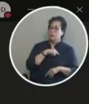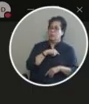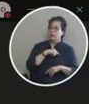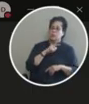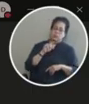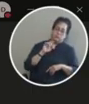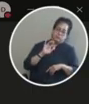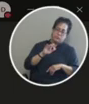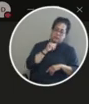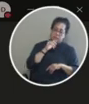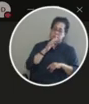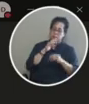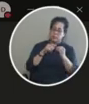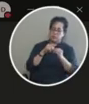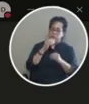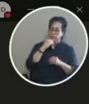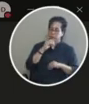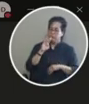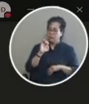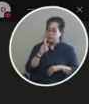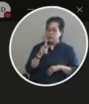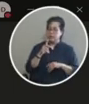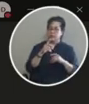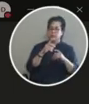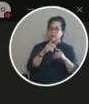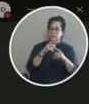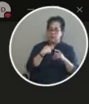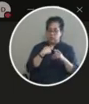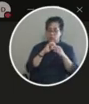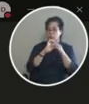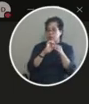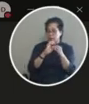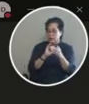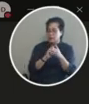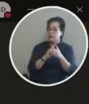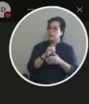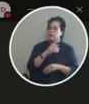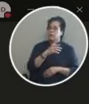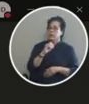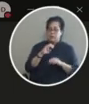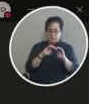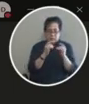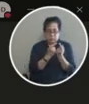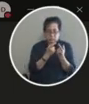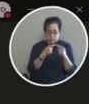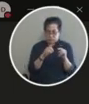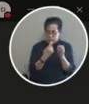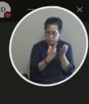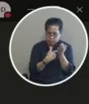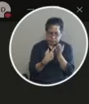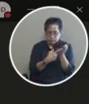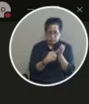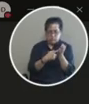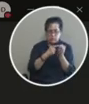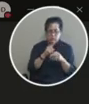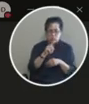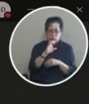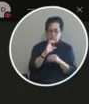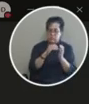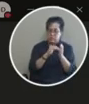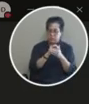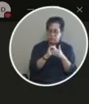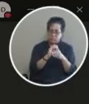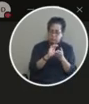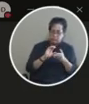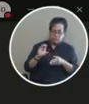you weren't speaking about the food bank and dollars associated with that. The council, during this discussion, we said we're going to allocate $100,000